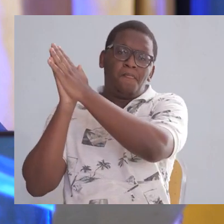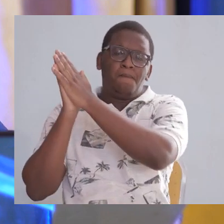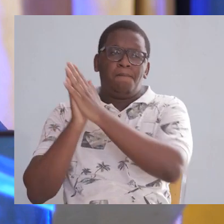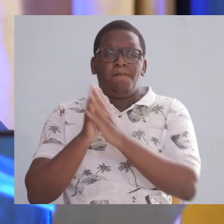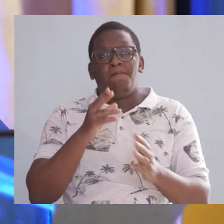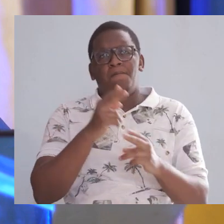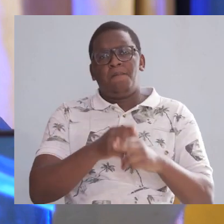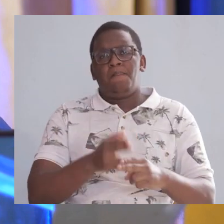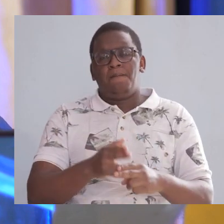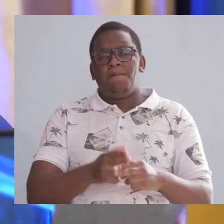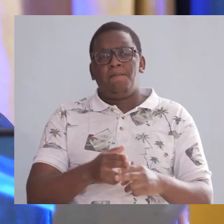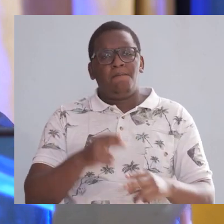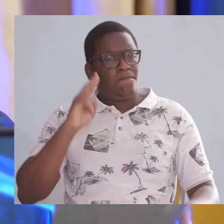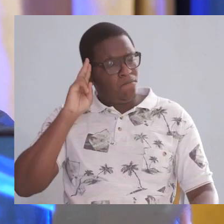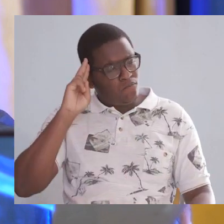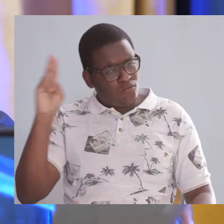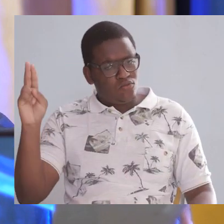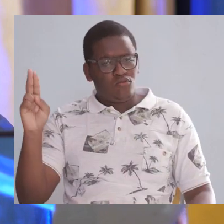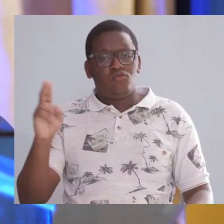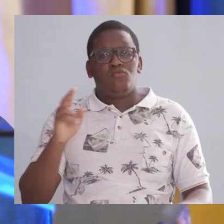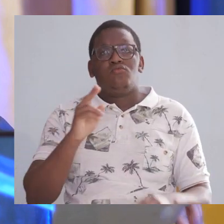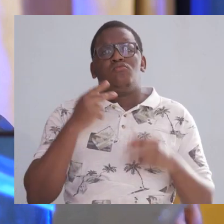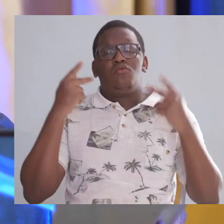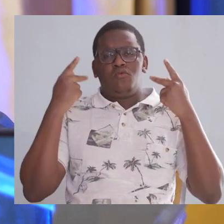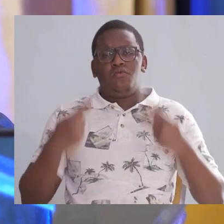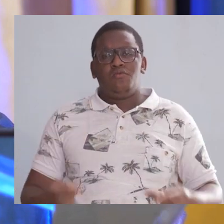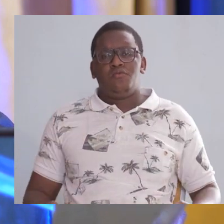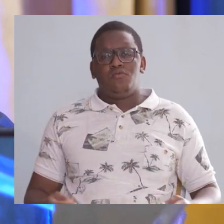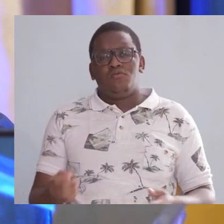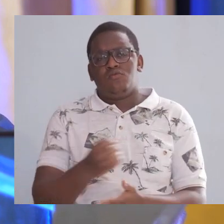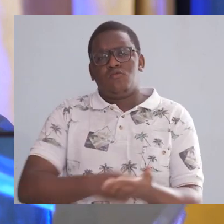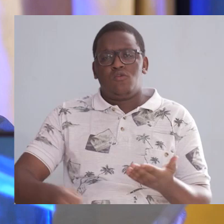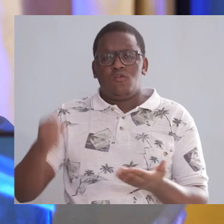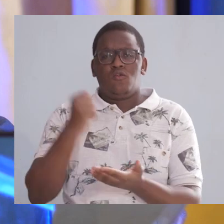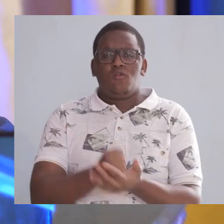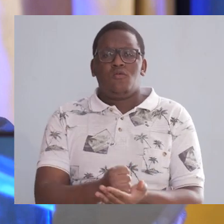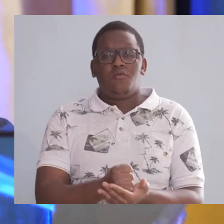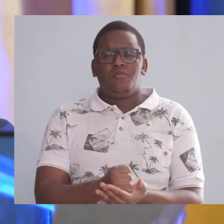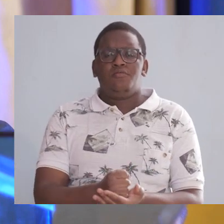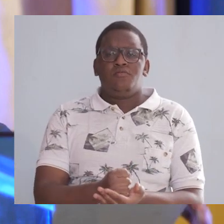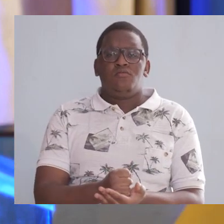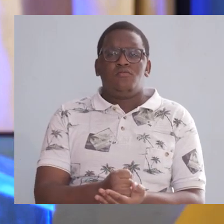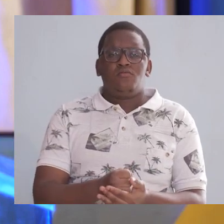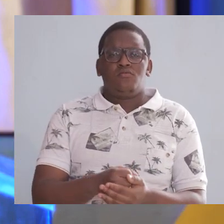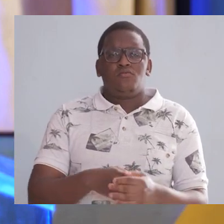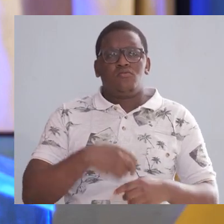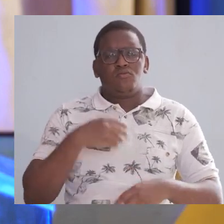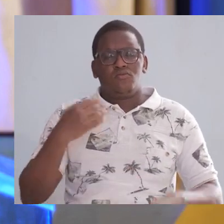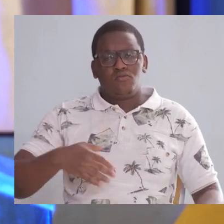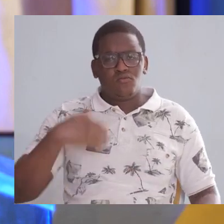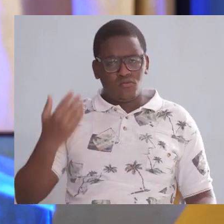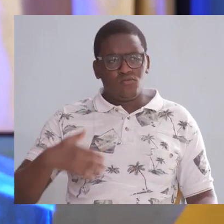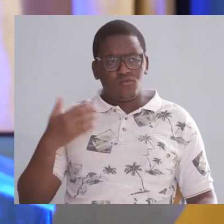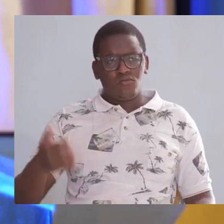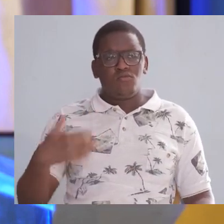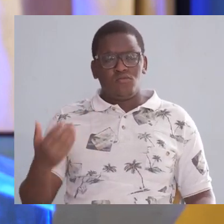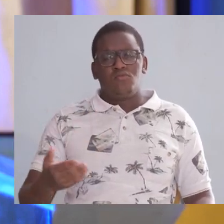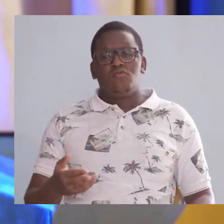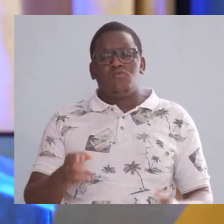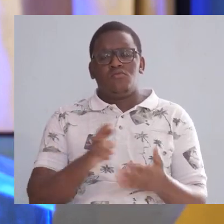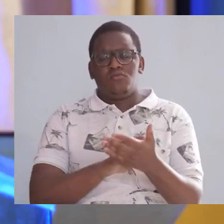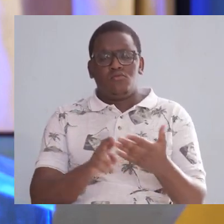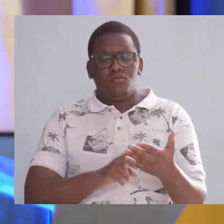also be understood by your people. In Jesus' name we pray. Amen. We are continuing with the gleaning from the book